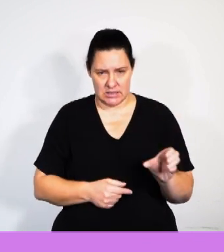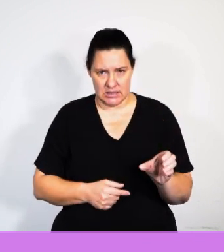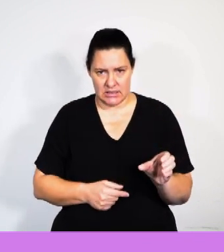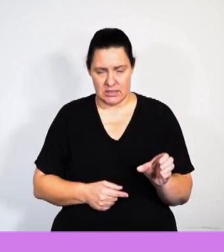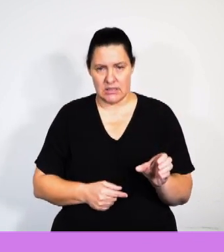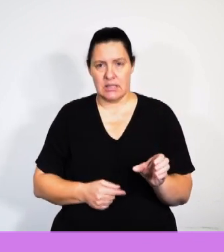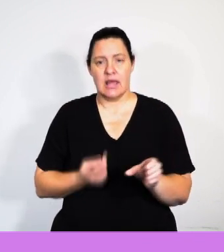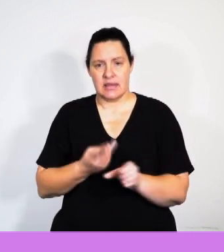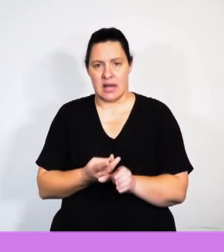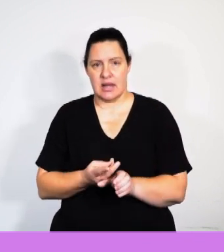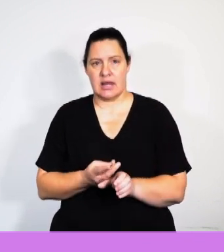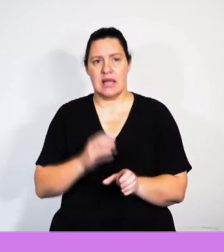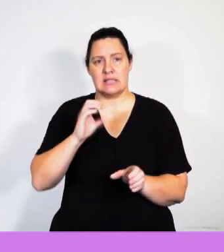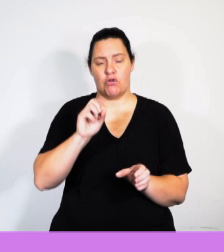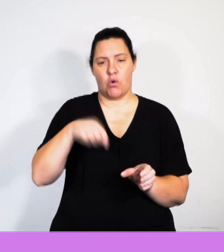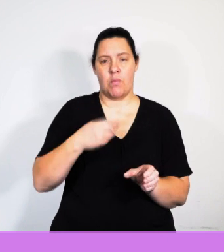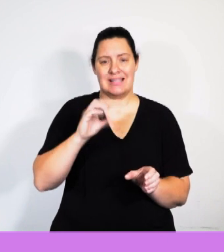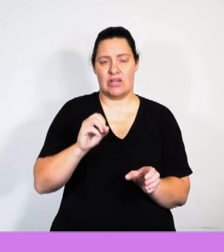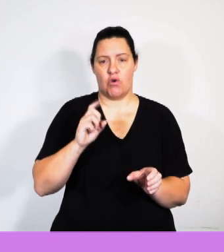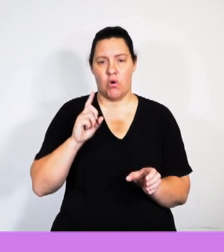and convert the